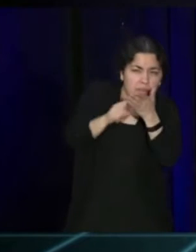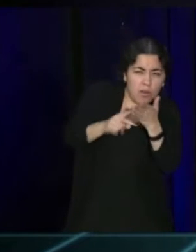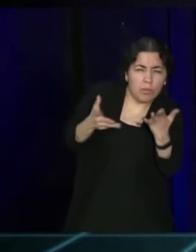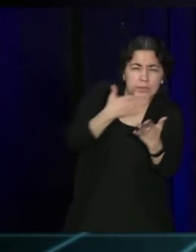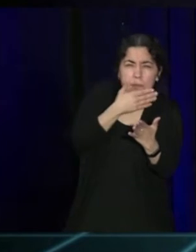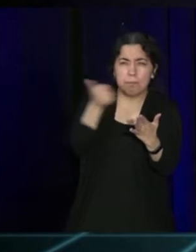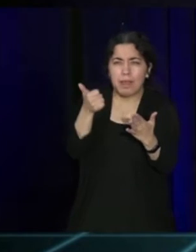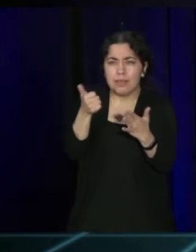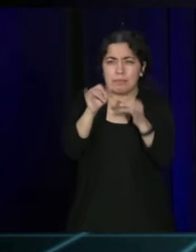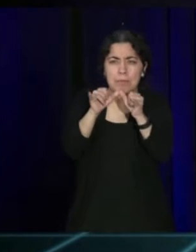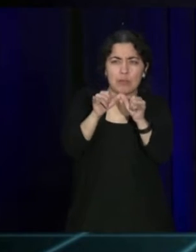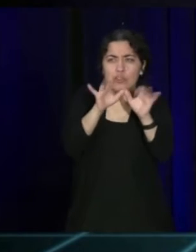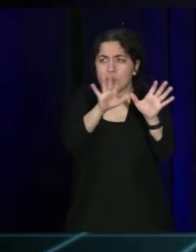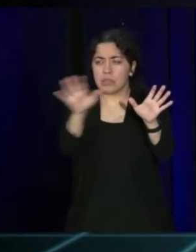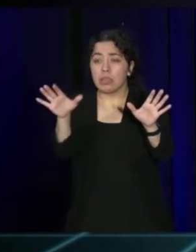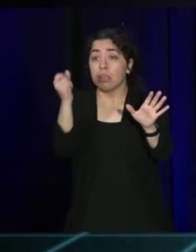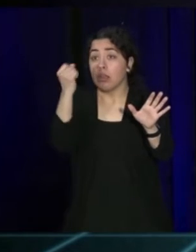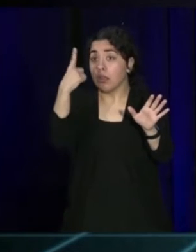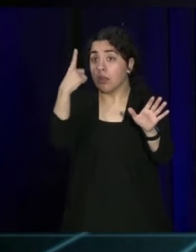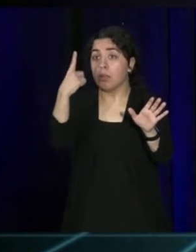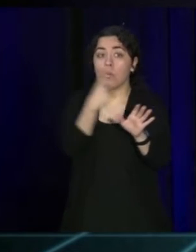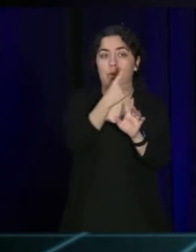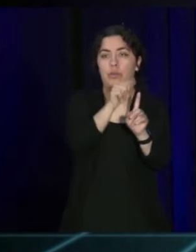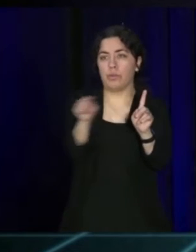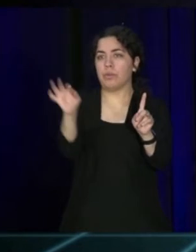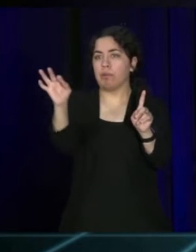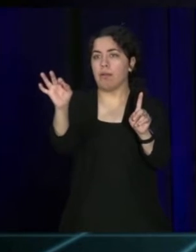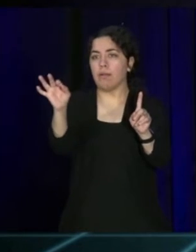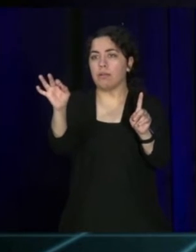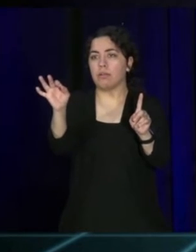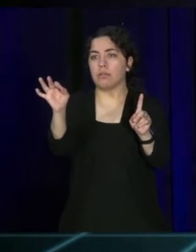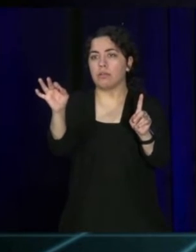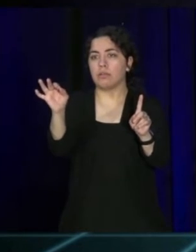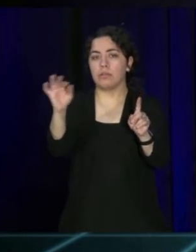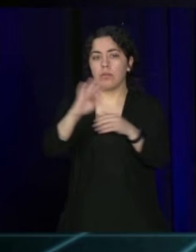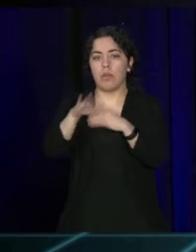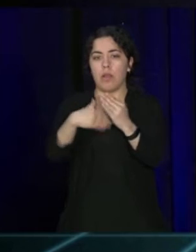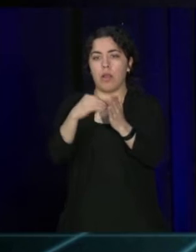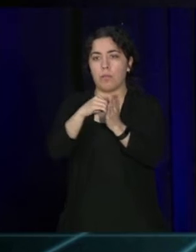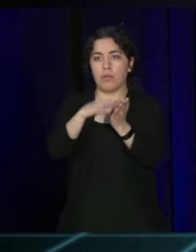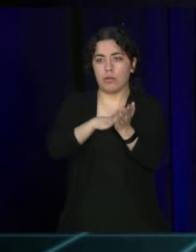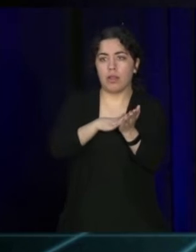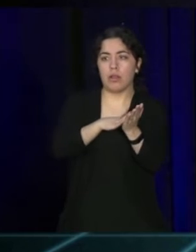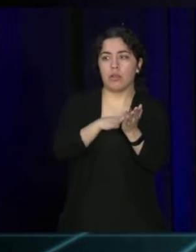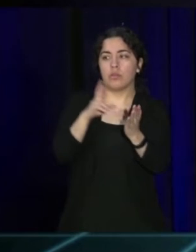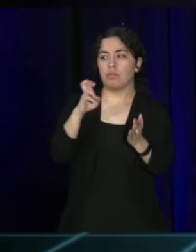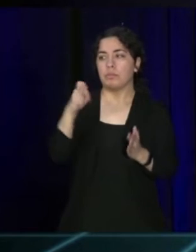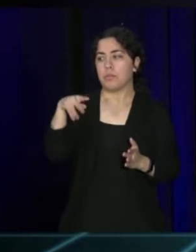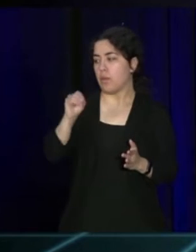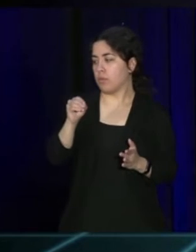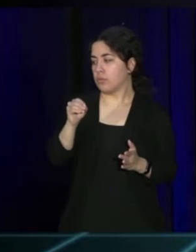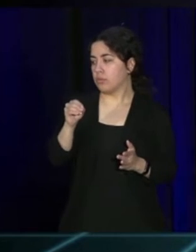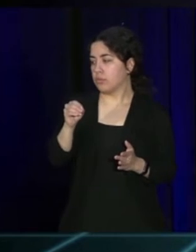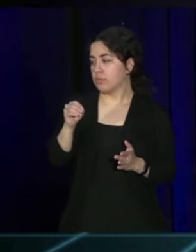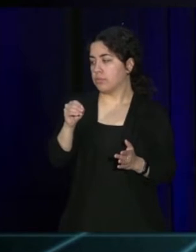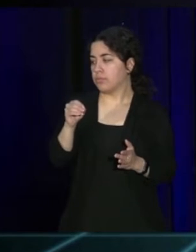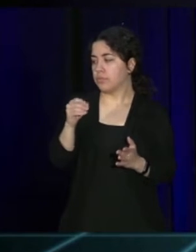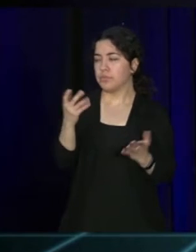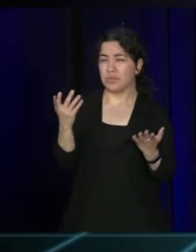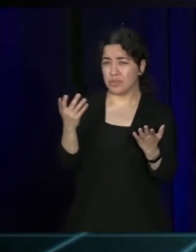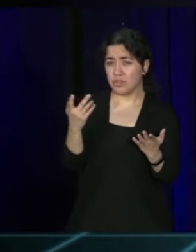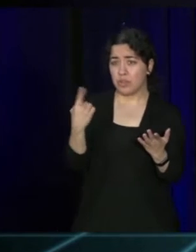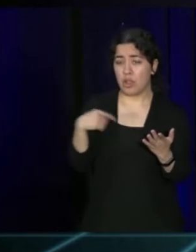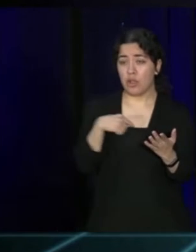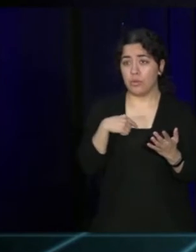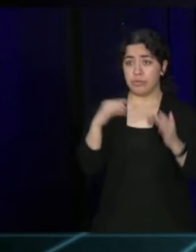is? Mind you, 1 through 9 are all Markdown repos. So again, are we all Markdown devs at this